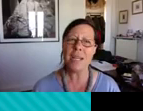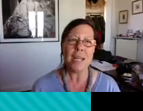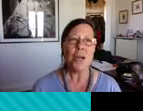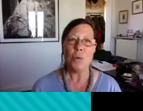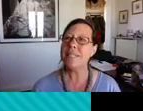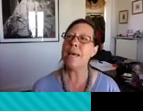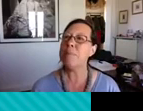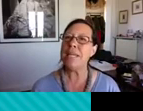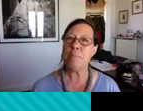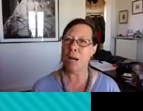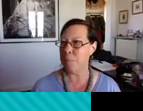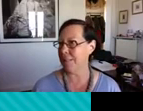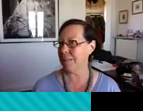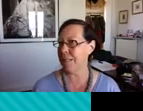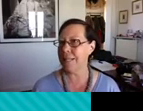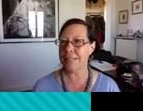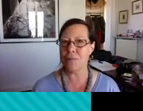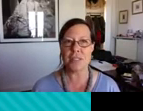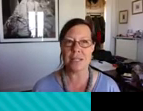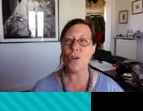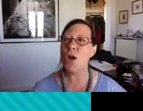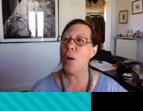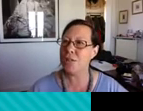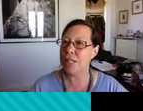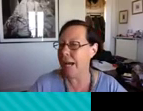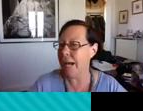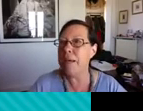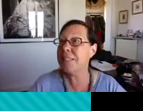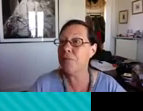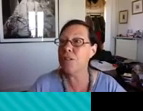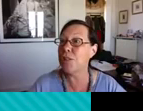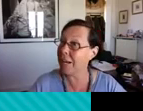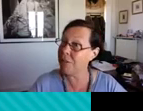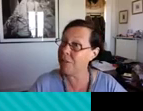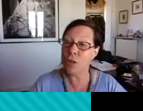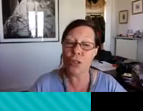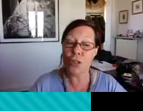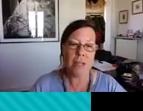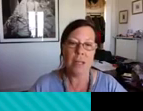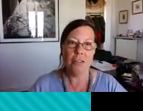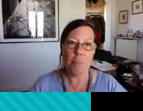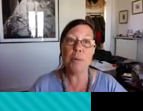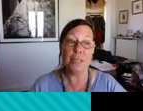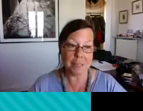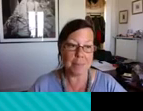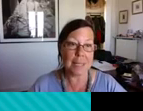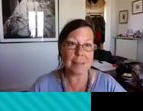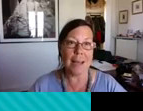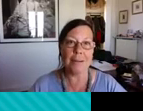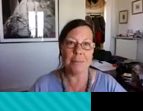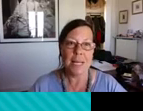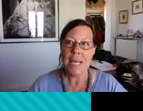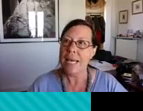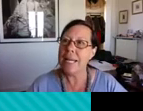on? What does that mean, populism? I think it's interesting to know, actually, the best definition that I've ever heard of populism. Next